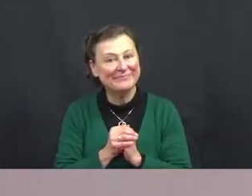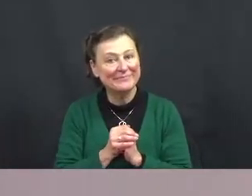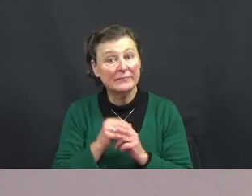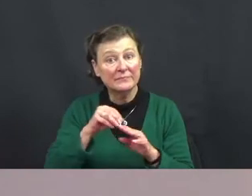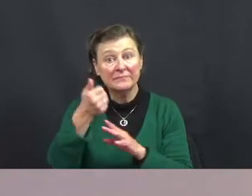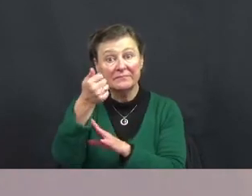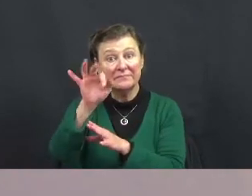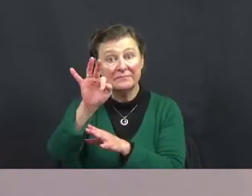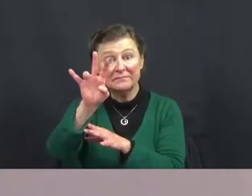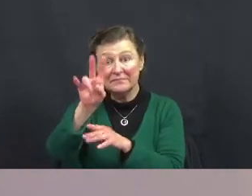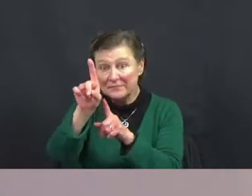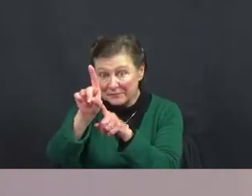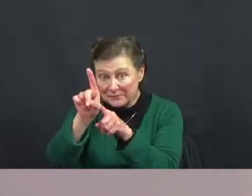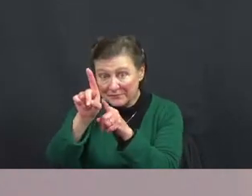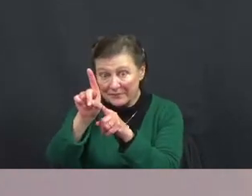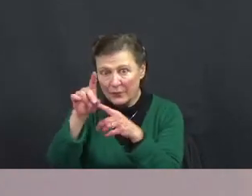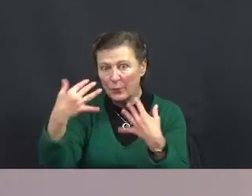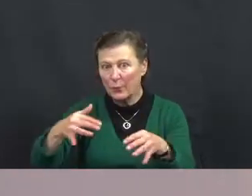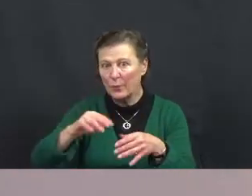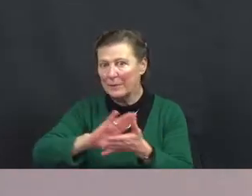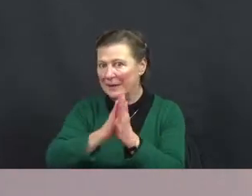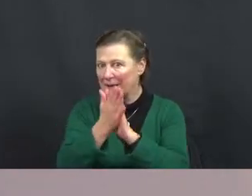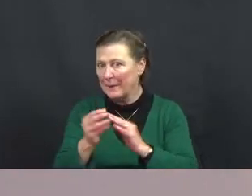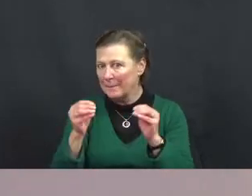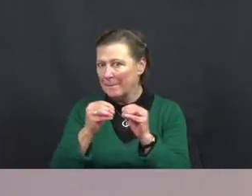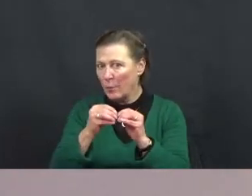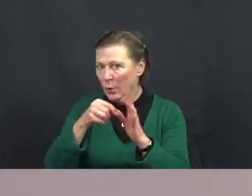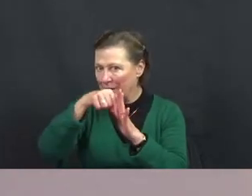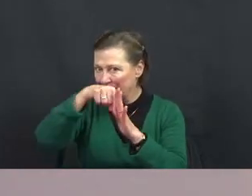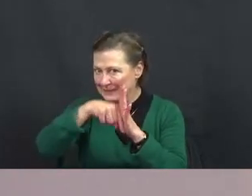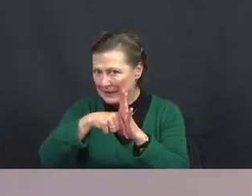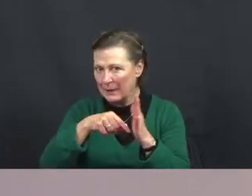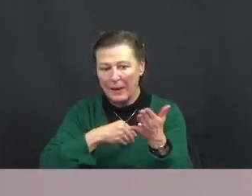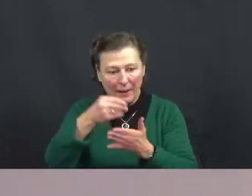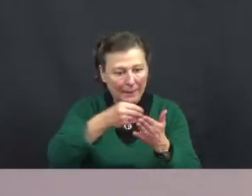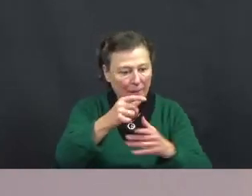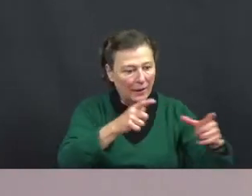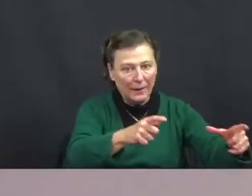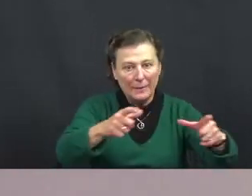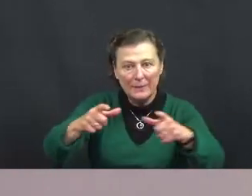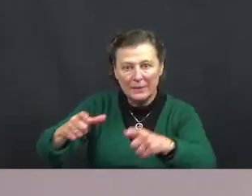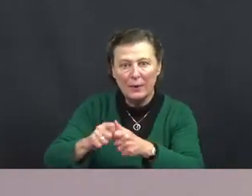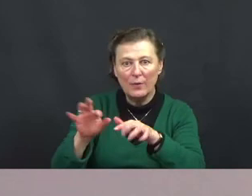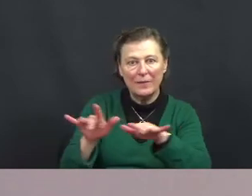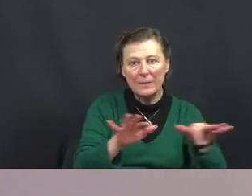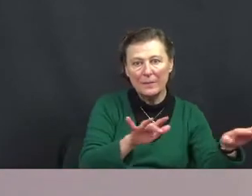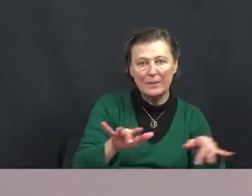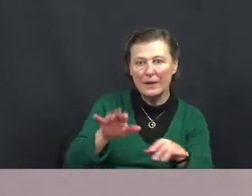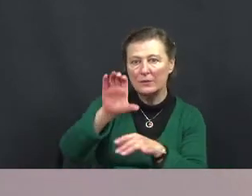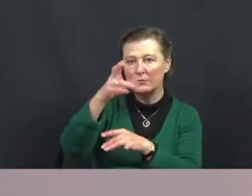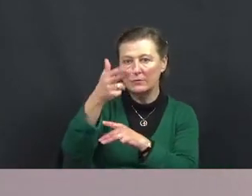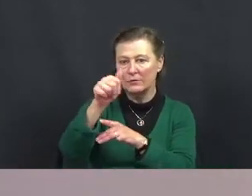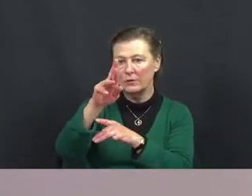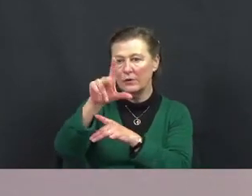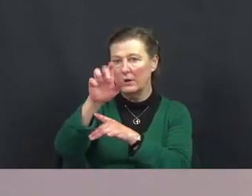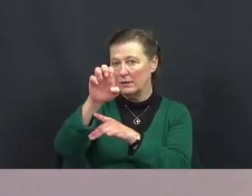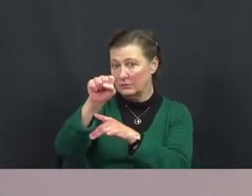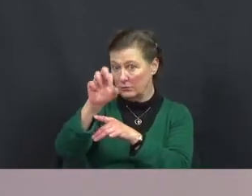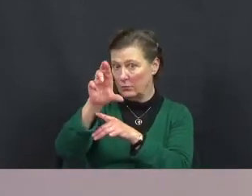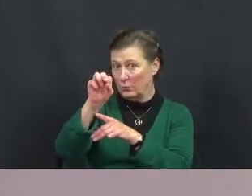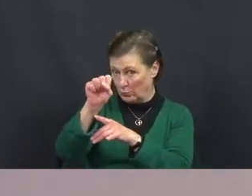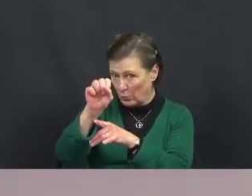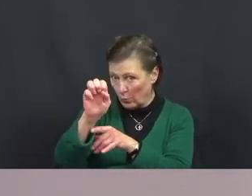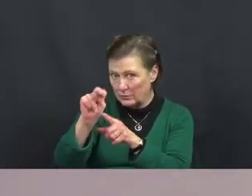In 1971, the plot thickened when I purchased some LPs with the pianist Charles Rosen playing the